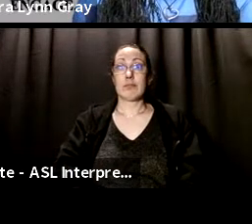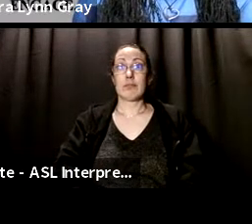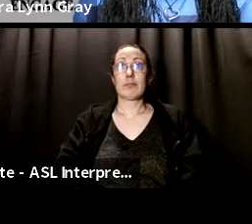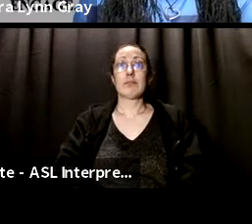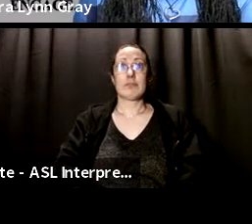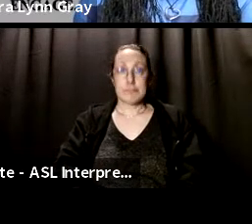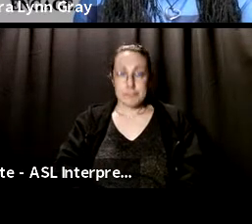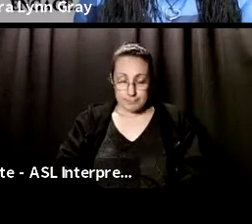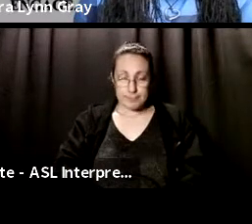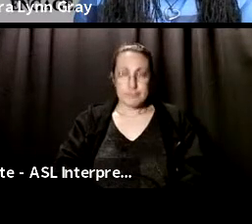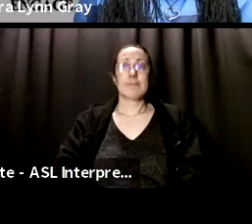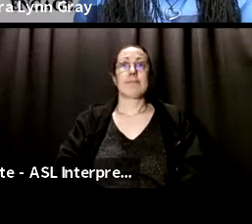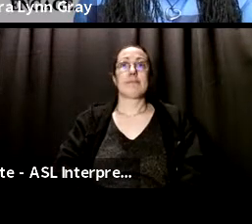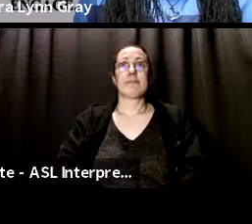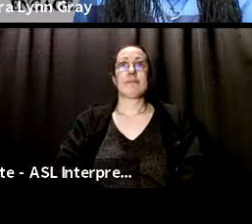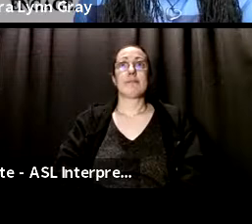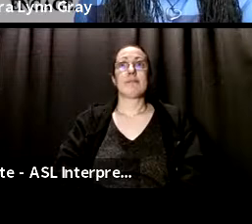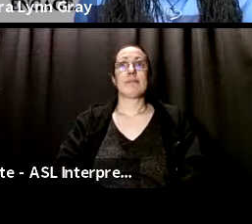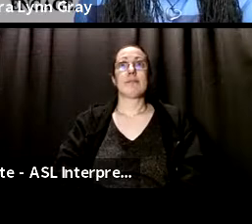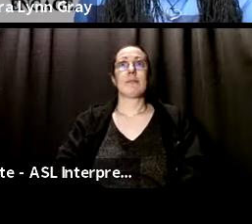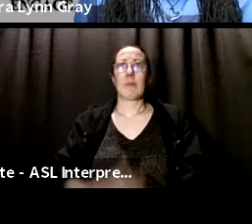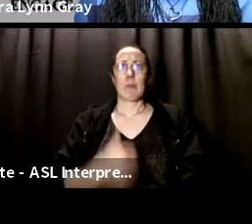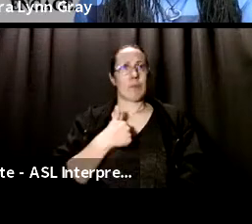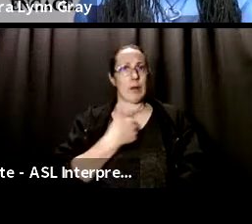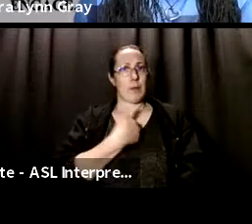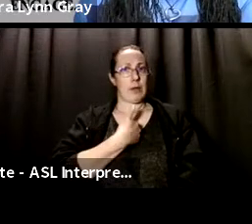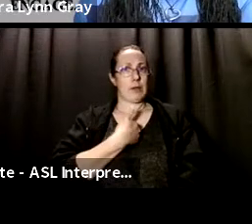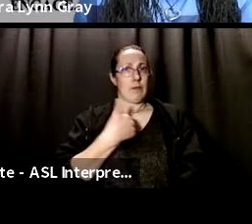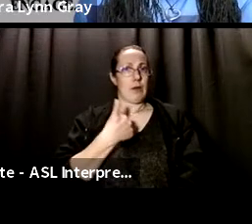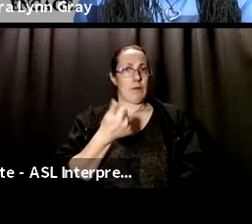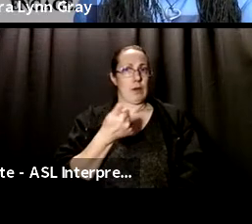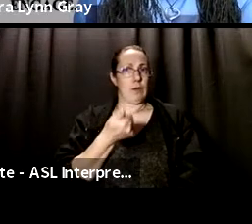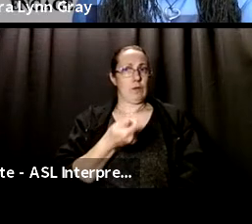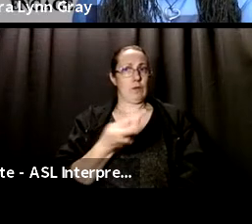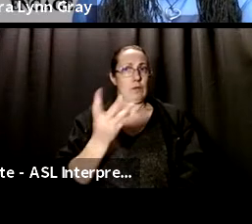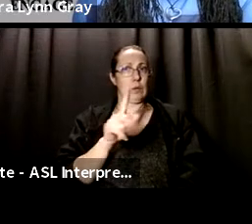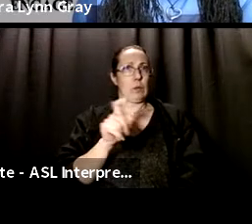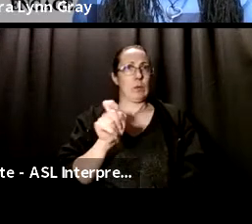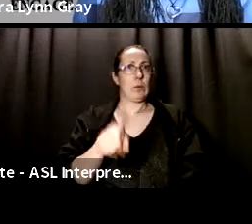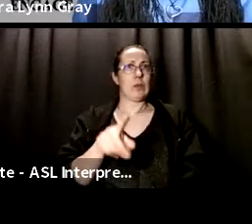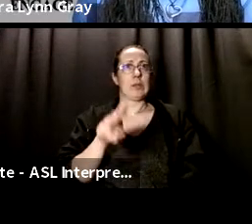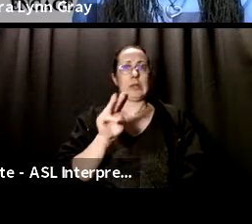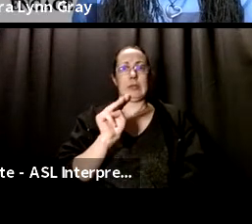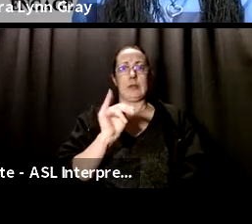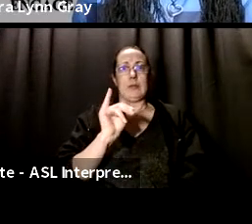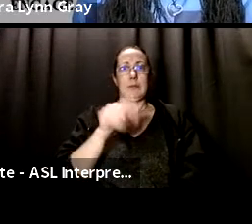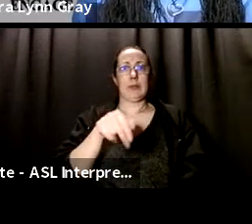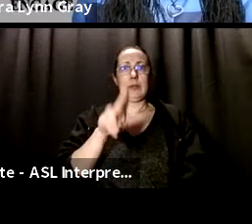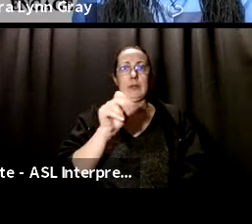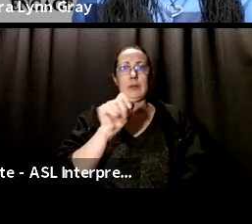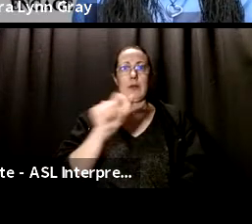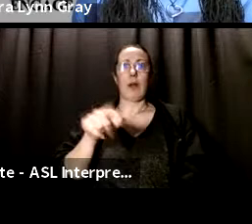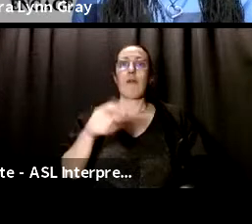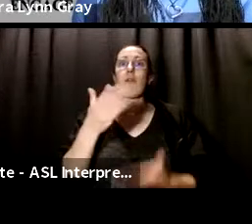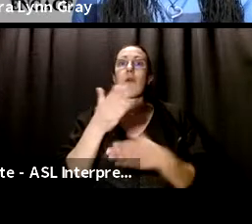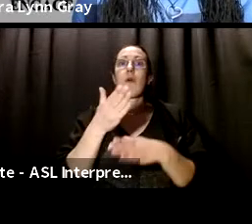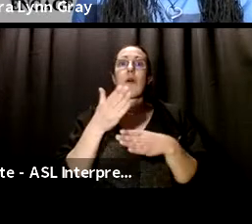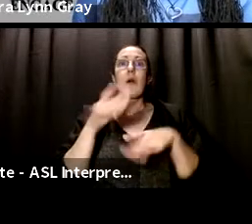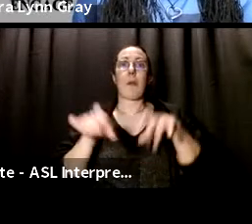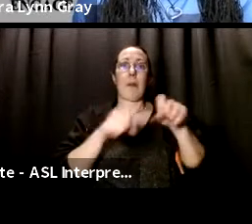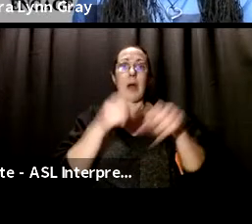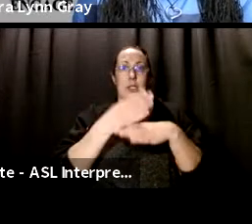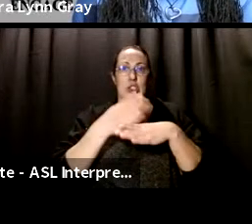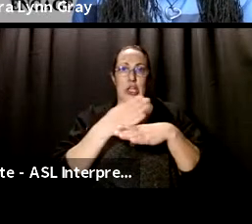All right, seeing none, I have a few questions. Bike share you referenced, just